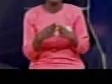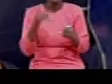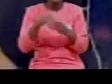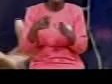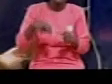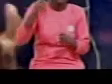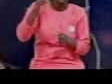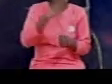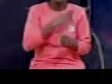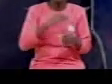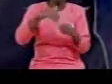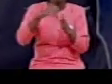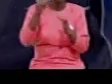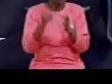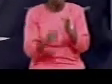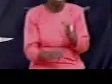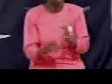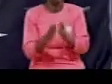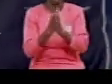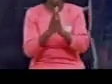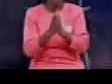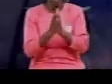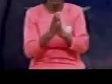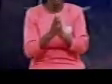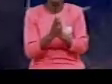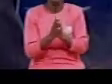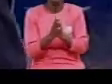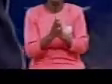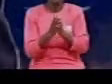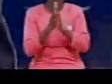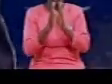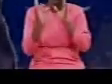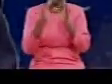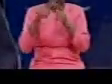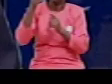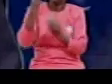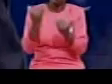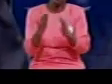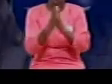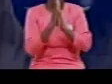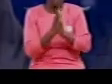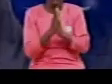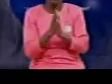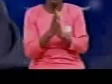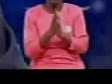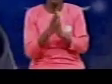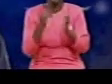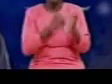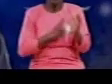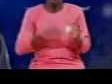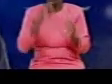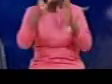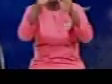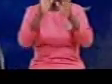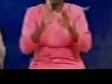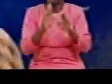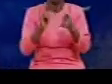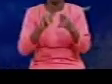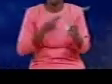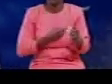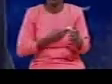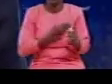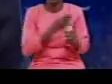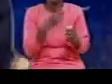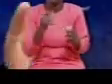north, and in the south. Let's talk to the Lord in prayer. The Lord has been wonderful, but the truth can only